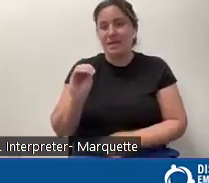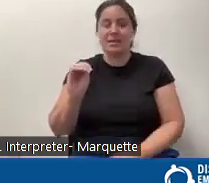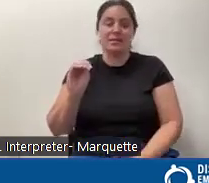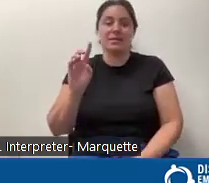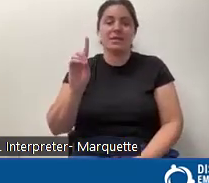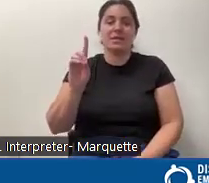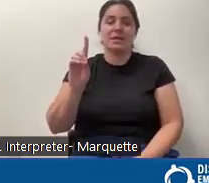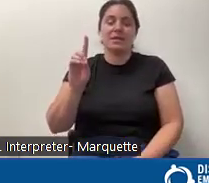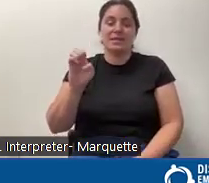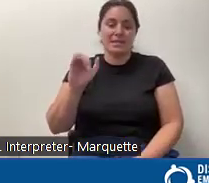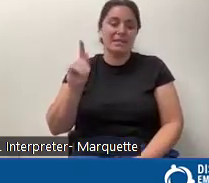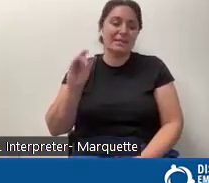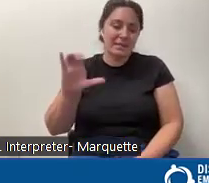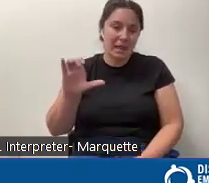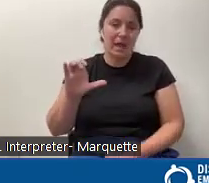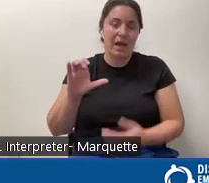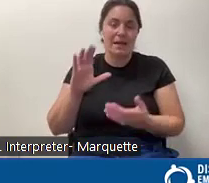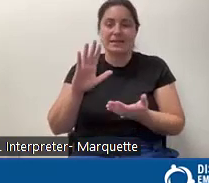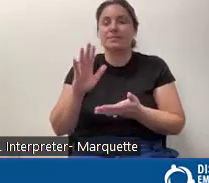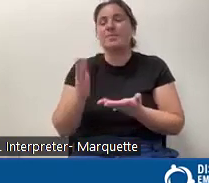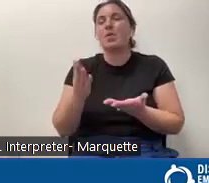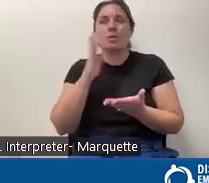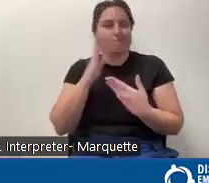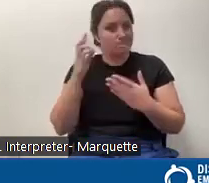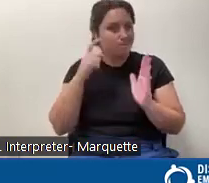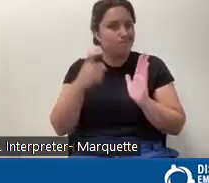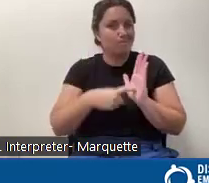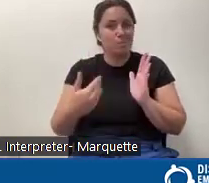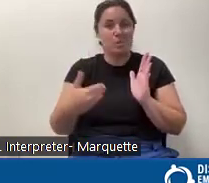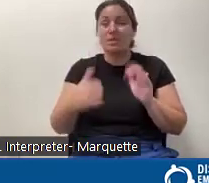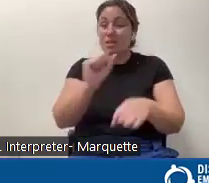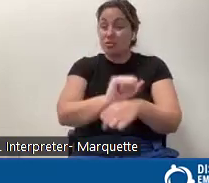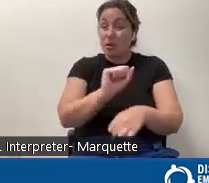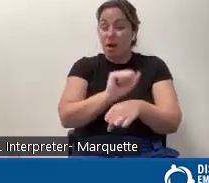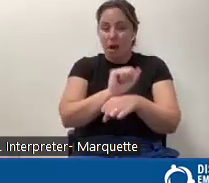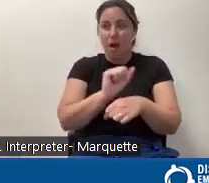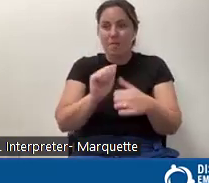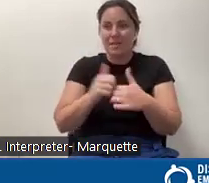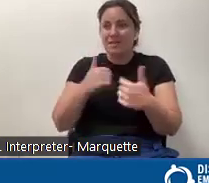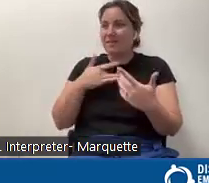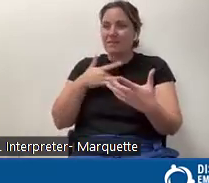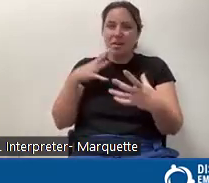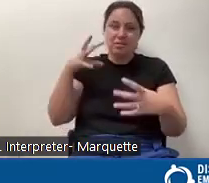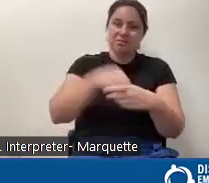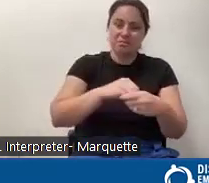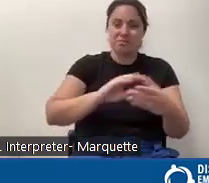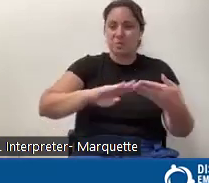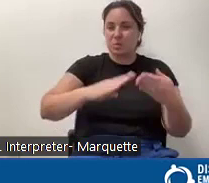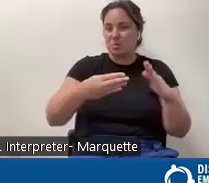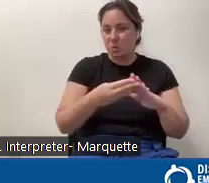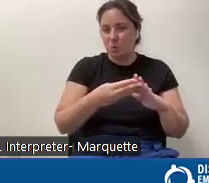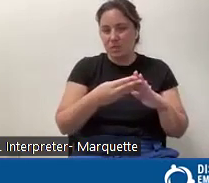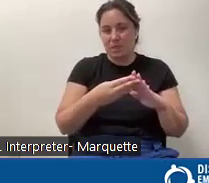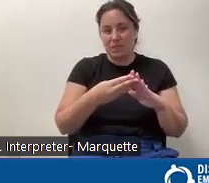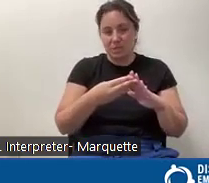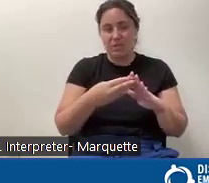Center, or DETAC, we really recognize that employment is a critical part of community inclusion for people with disabilities. So through